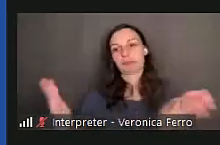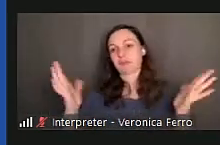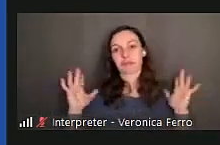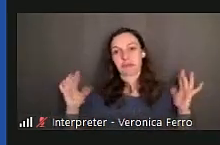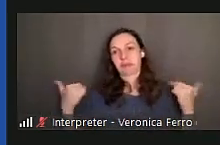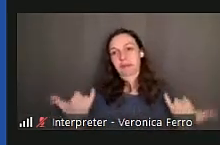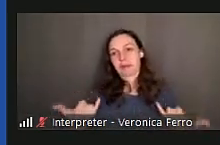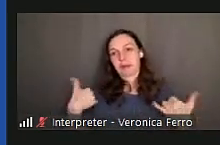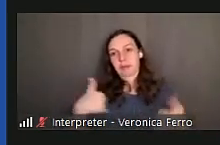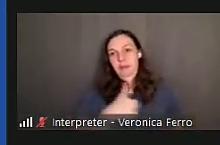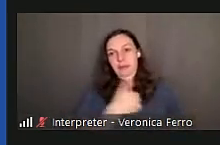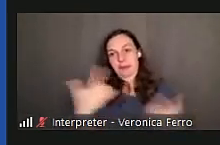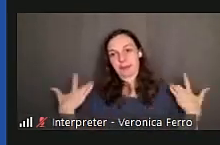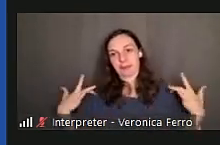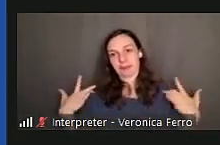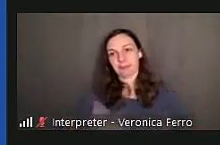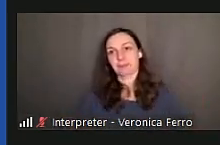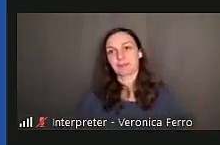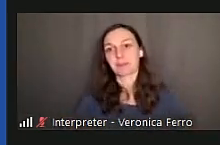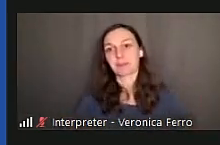Thank you. Let's go to Seth. Go ahead.